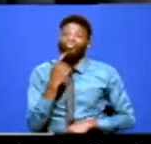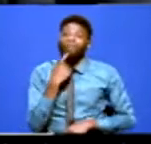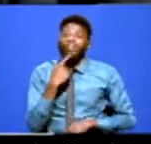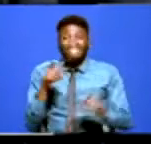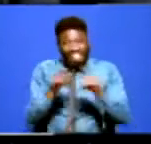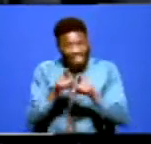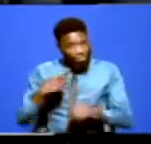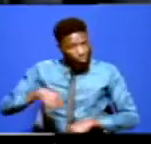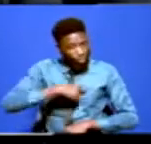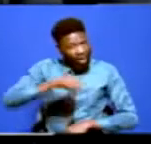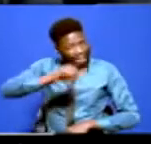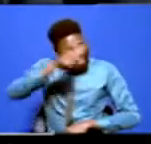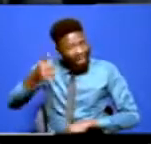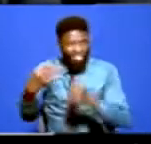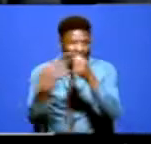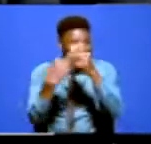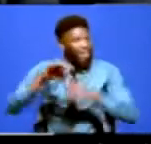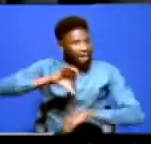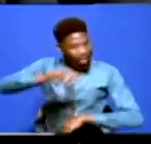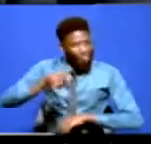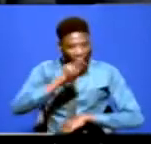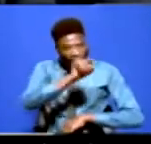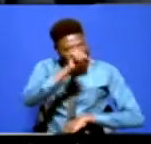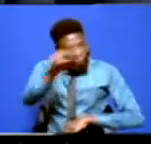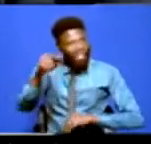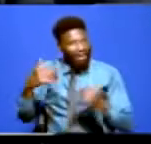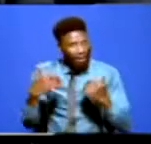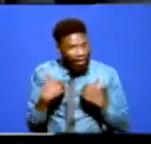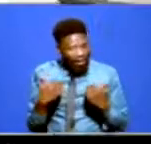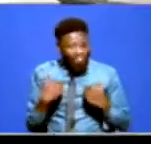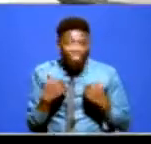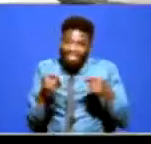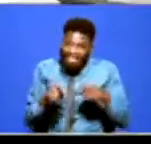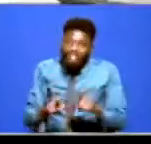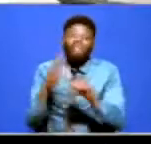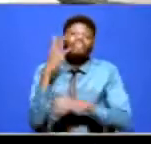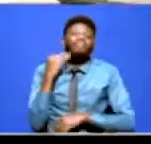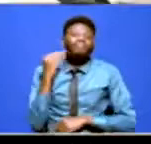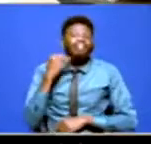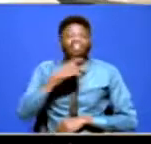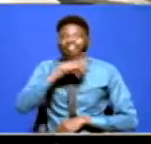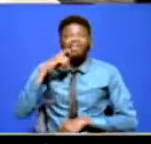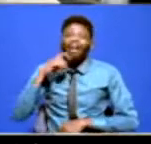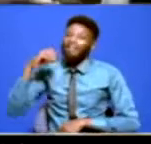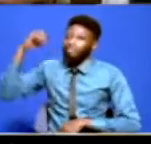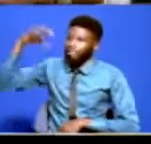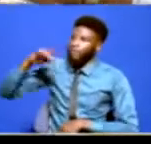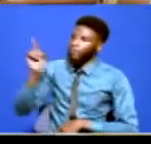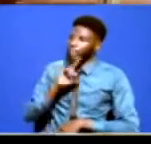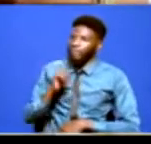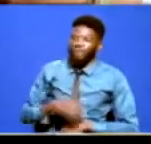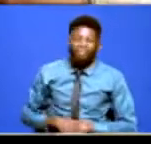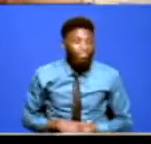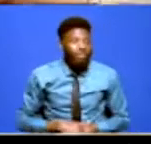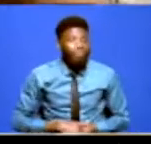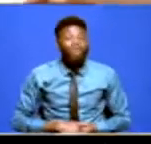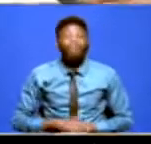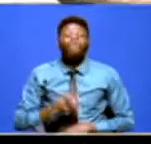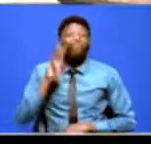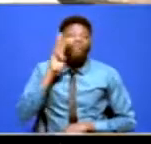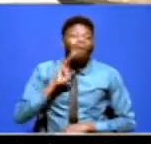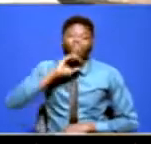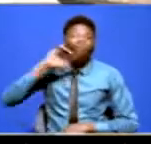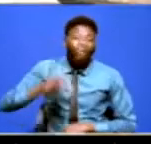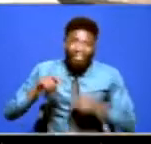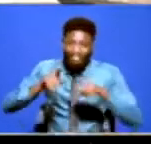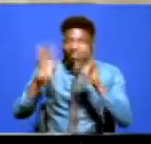counties that are facing and actually experiencing a drought. Wamalwa, who held a consultative meeting with members of parliament from